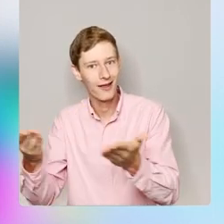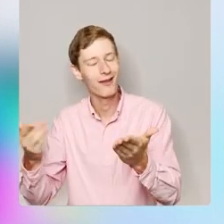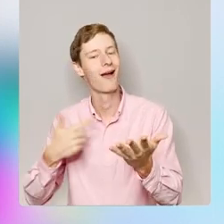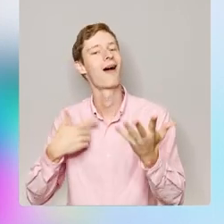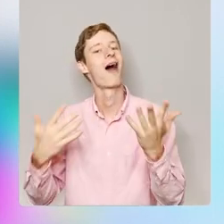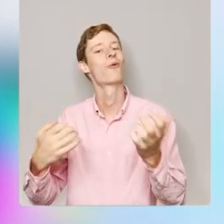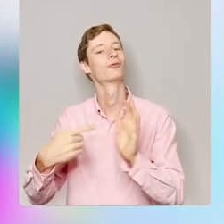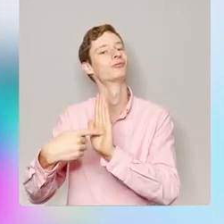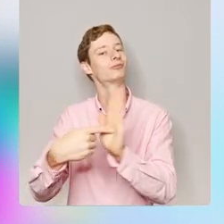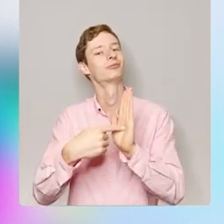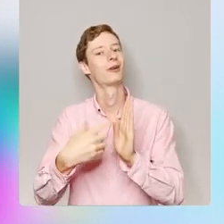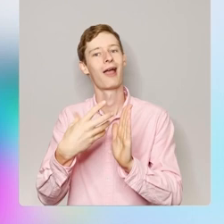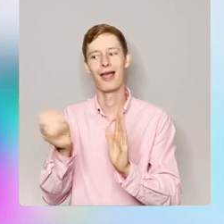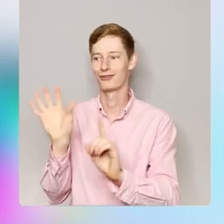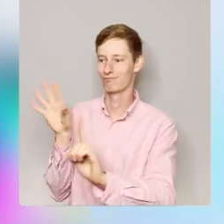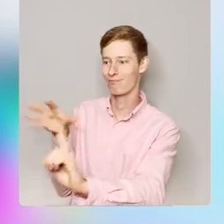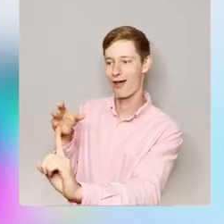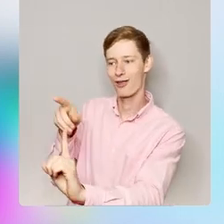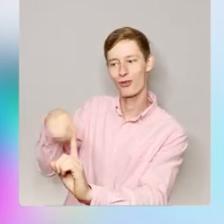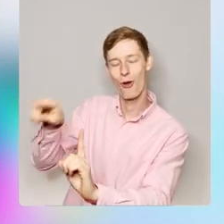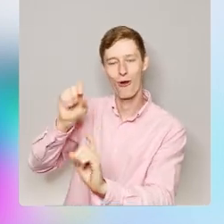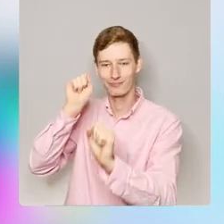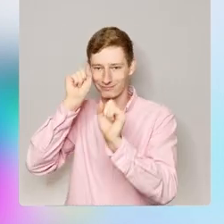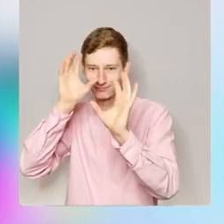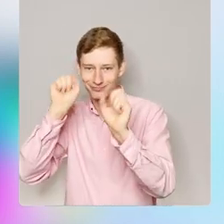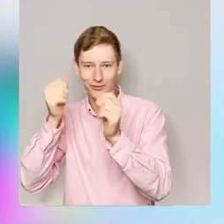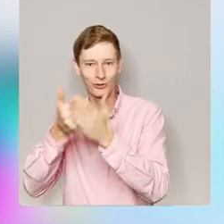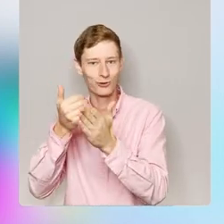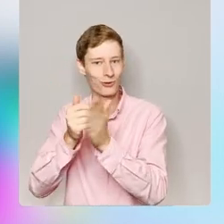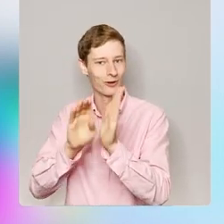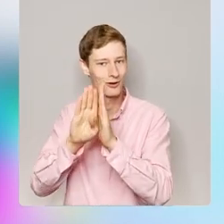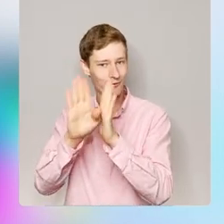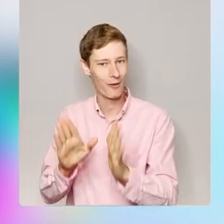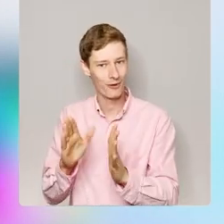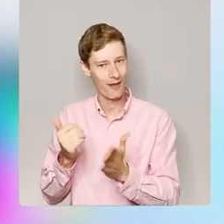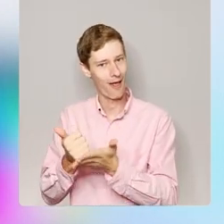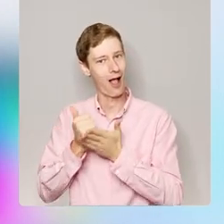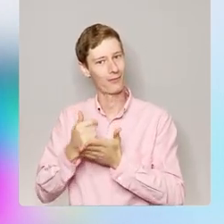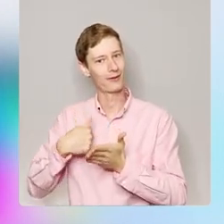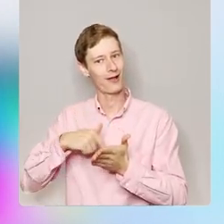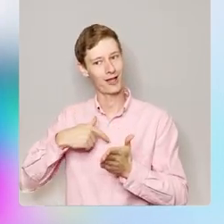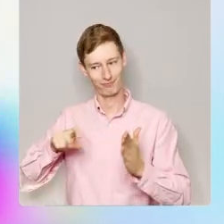incredible developers who are blazing the trail for all of us and inspiring us along the way.